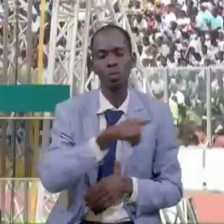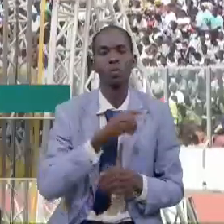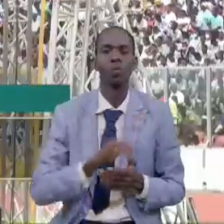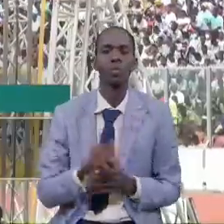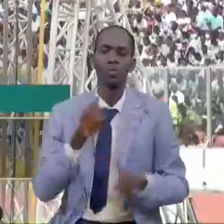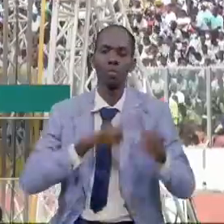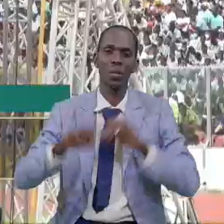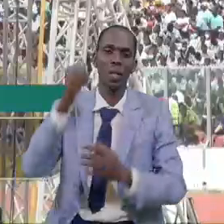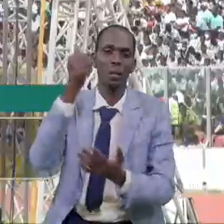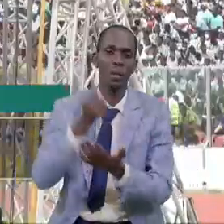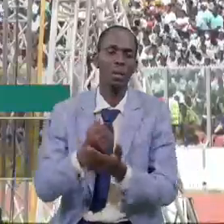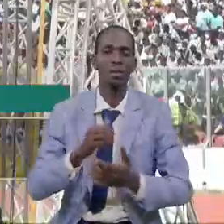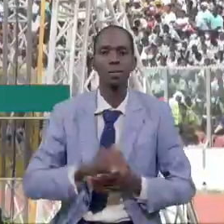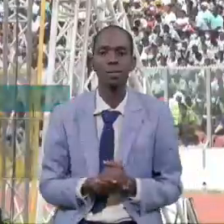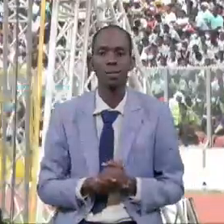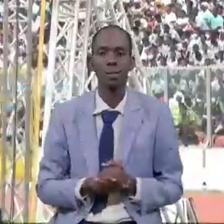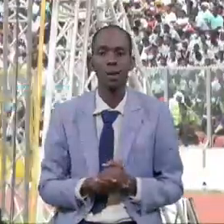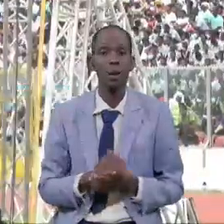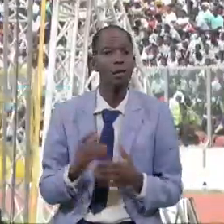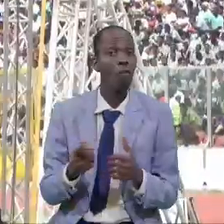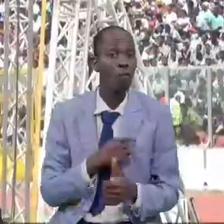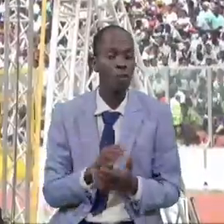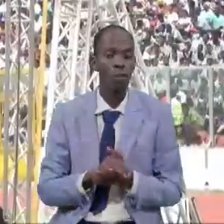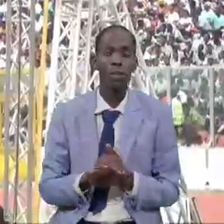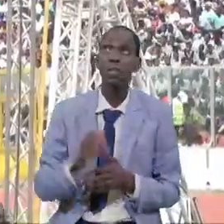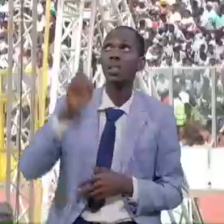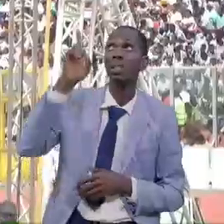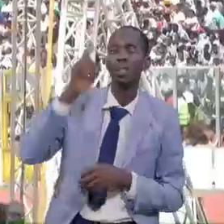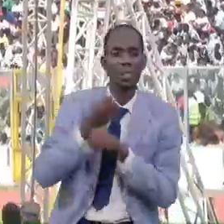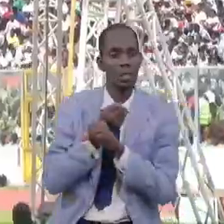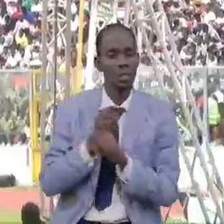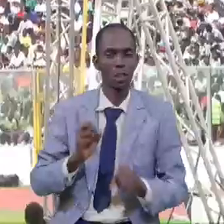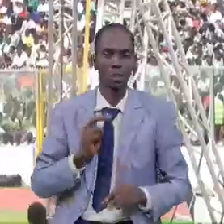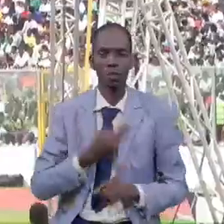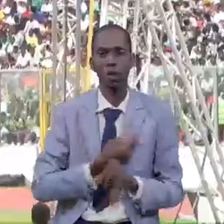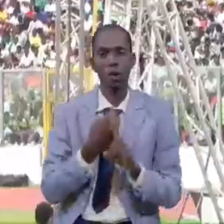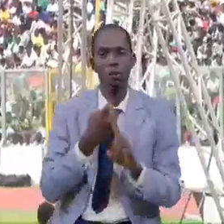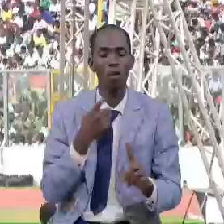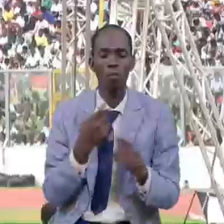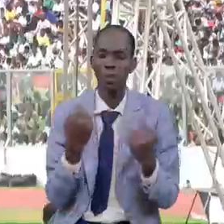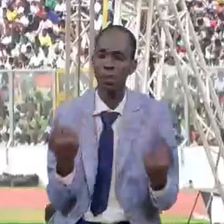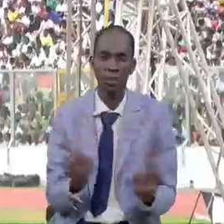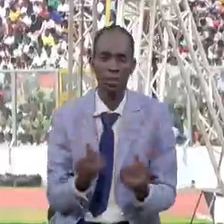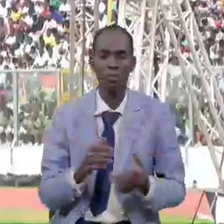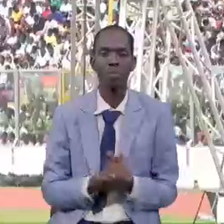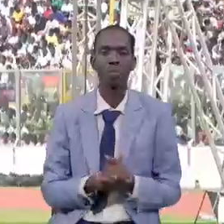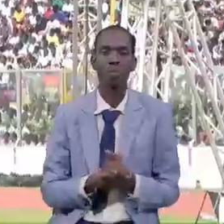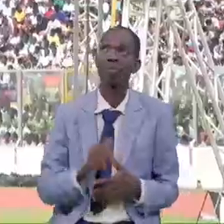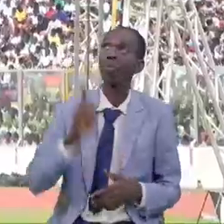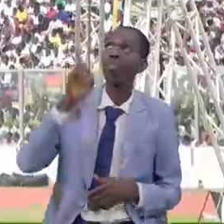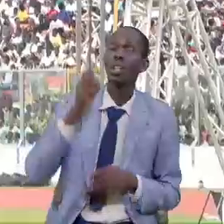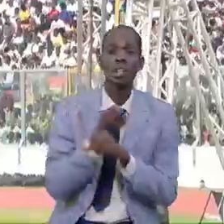First of all, he saves us from sin. He saves us